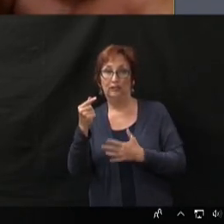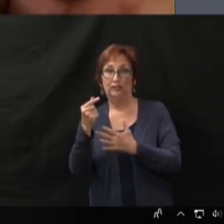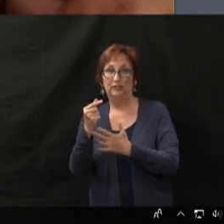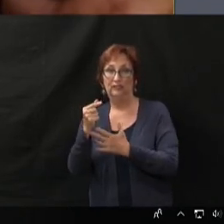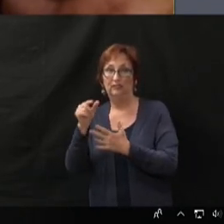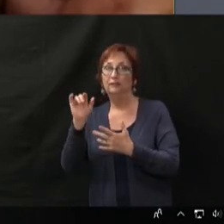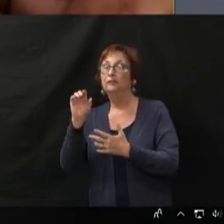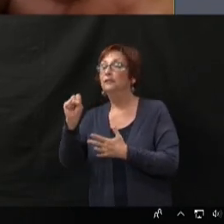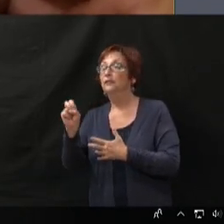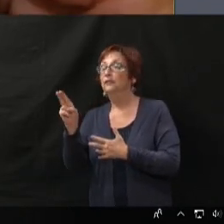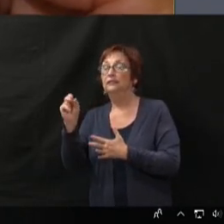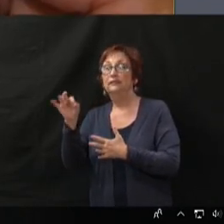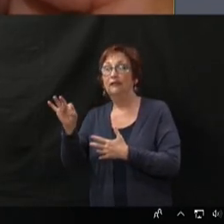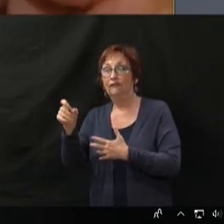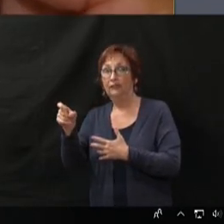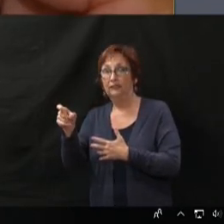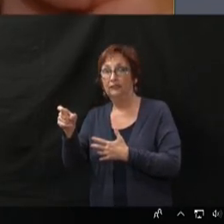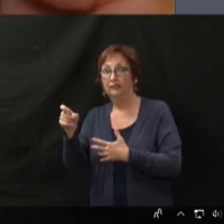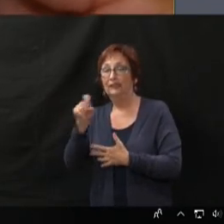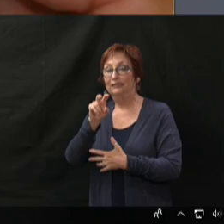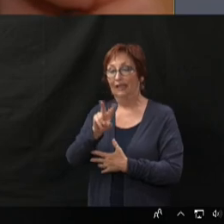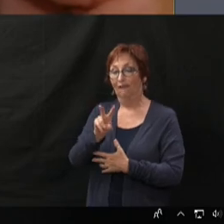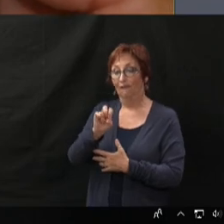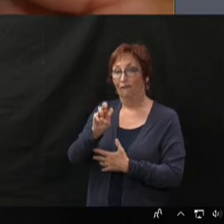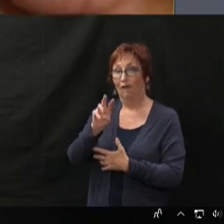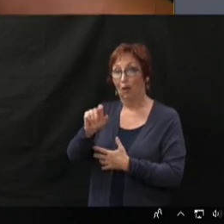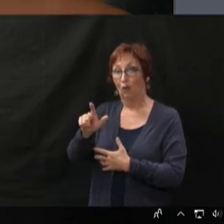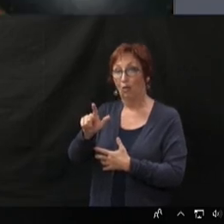suffix. It is a vowel suffix.